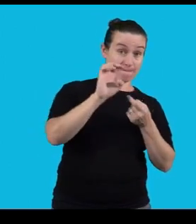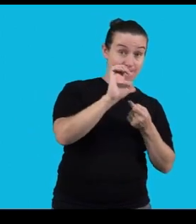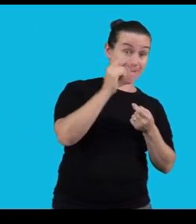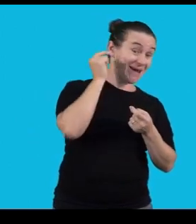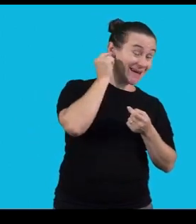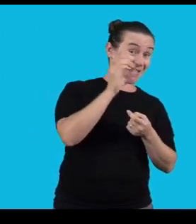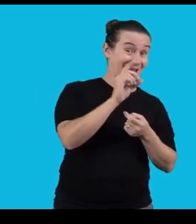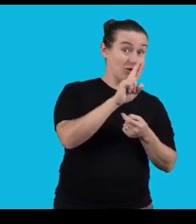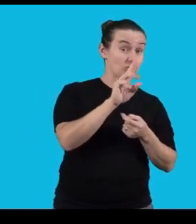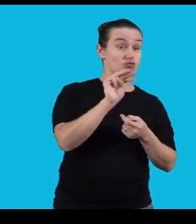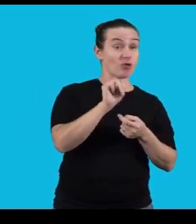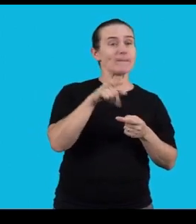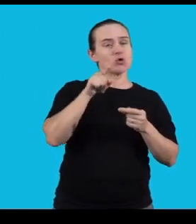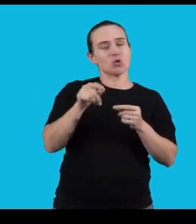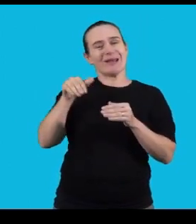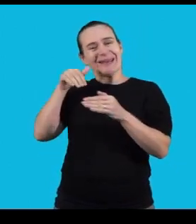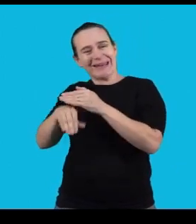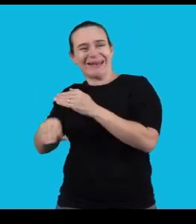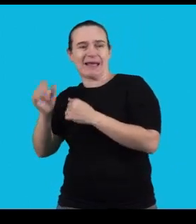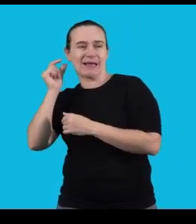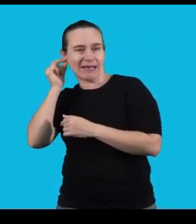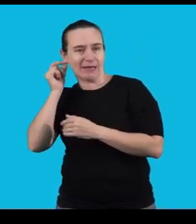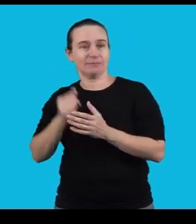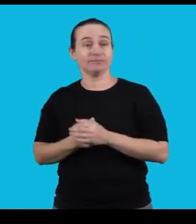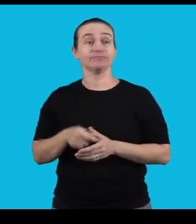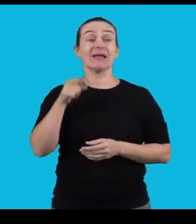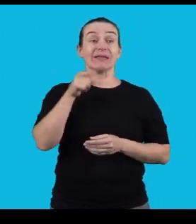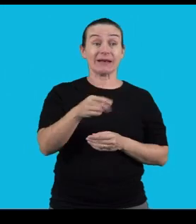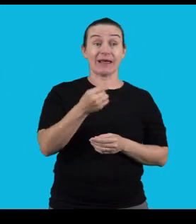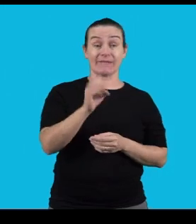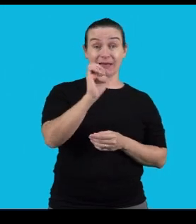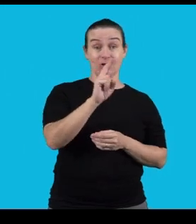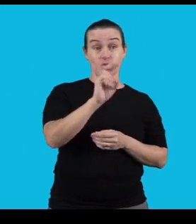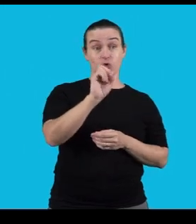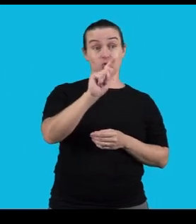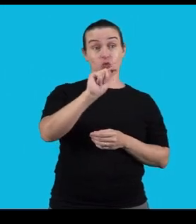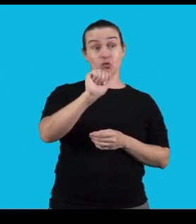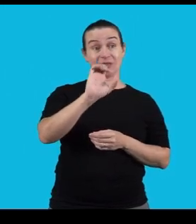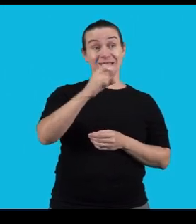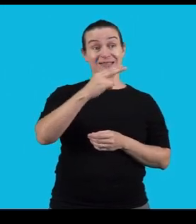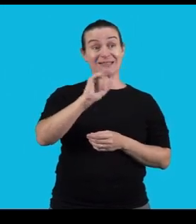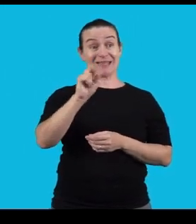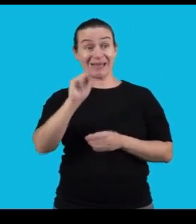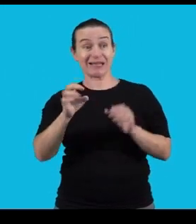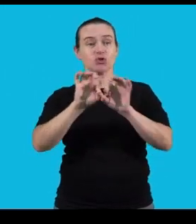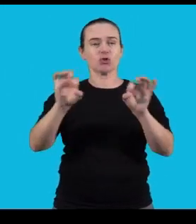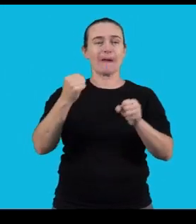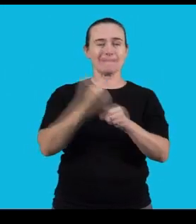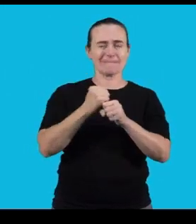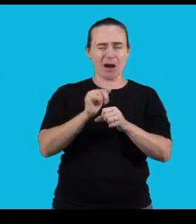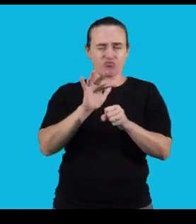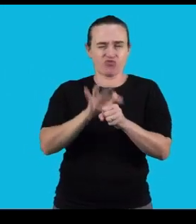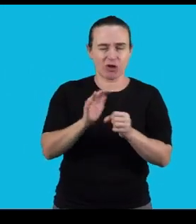part of the middle ear, with the Eustachian tube, which equalizes pressure on either side of the